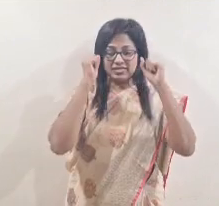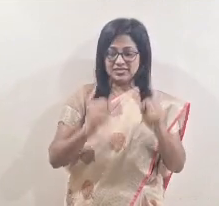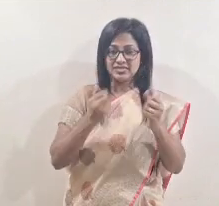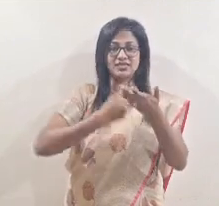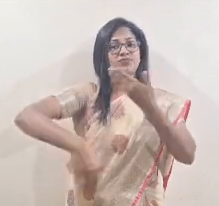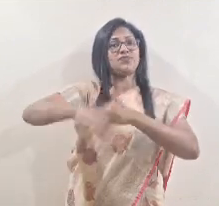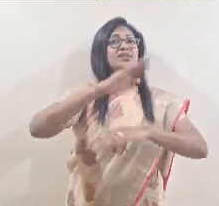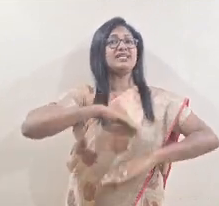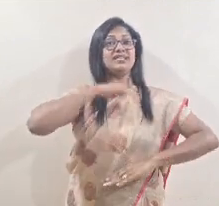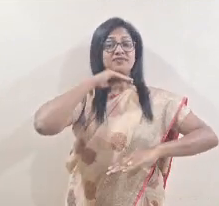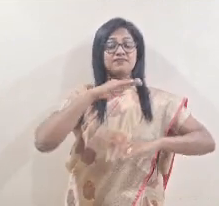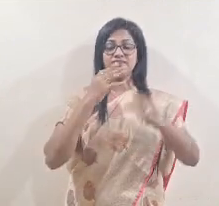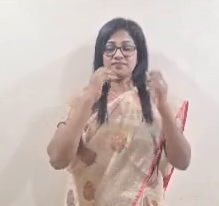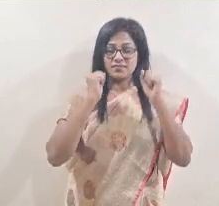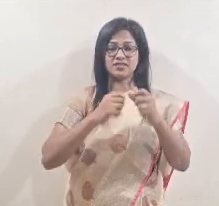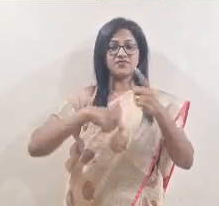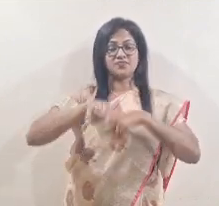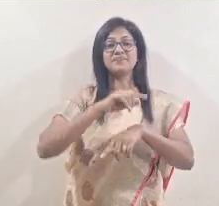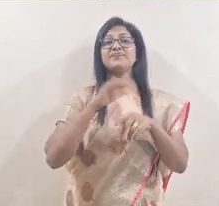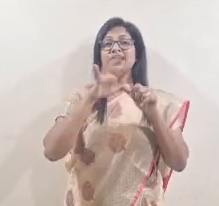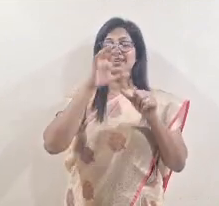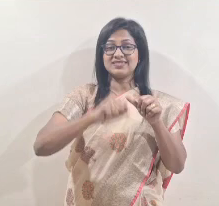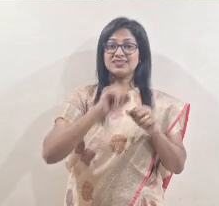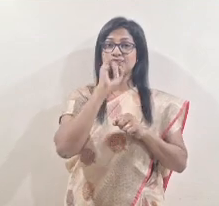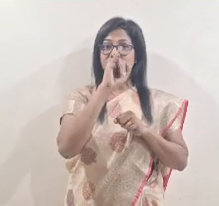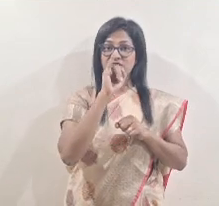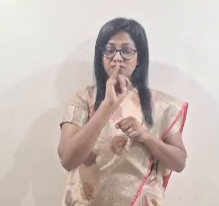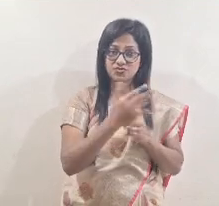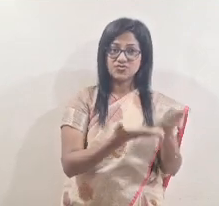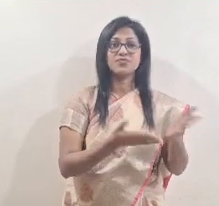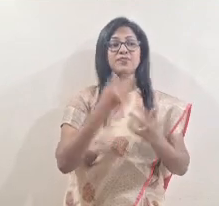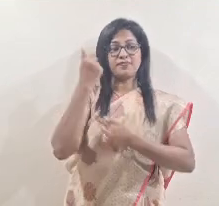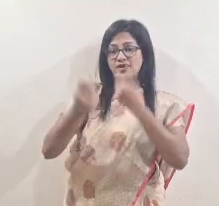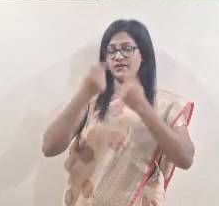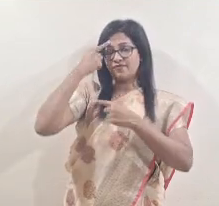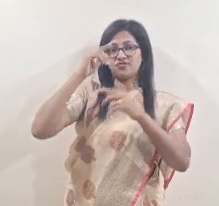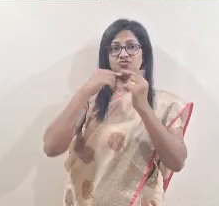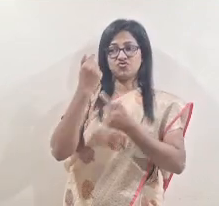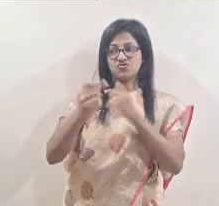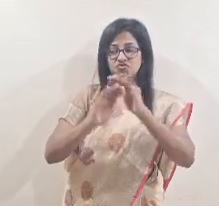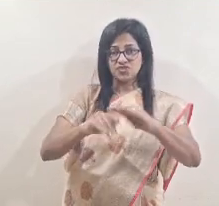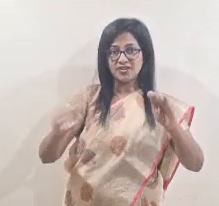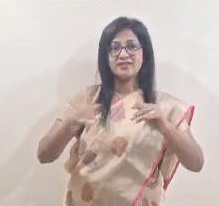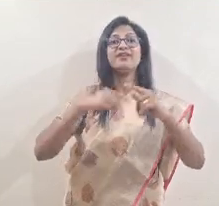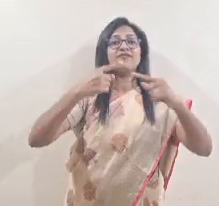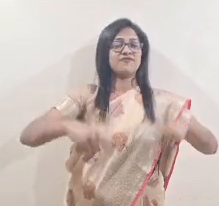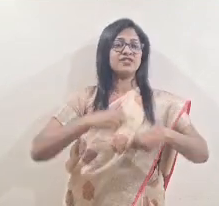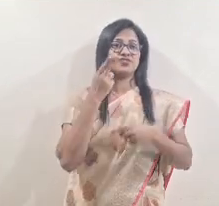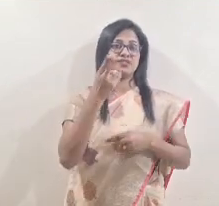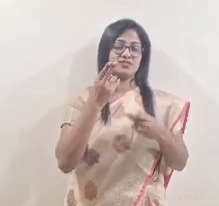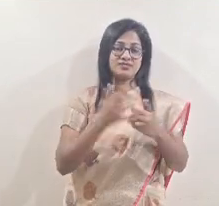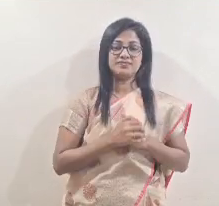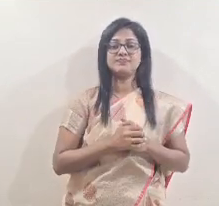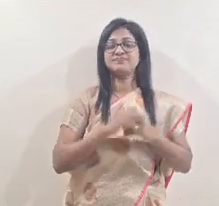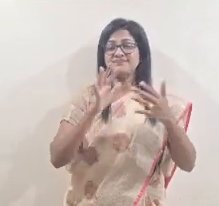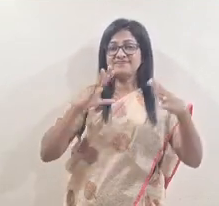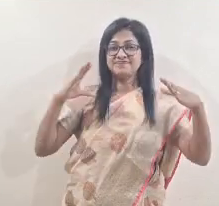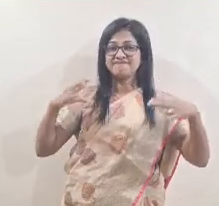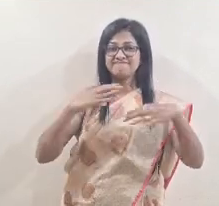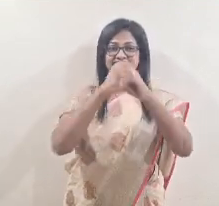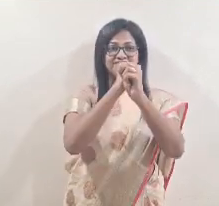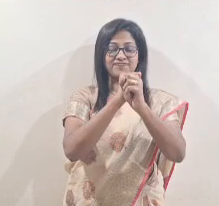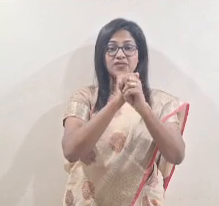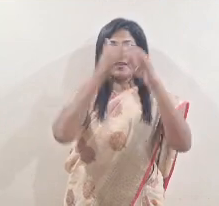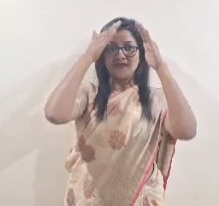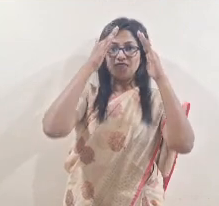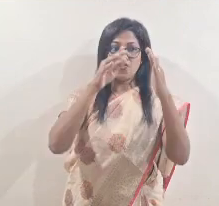for everyone, and accessible washrooms, parks for children, and wheelchair rentals. And in a nutshell, by